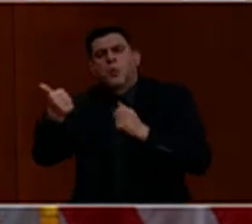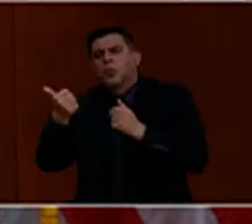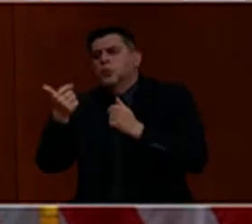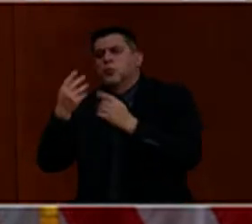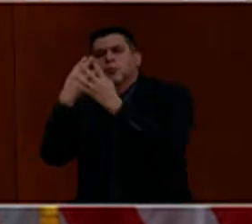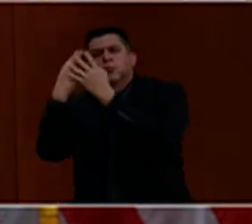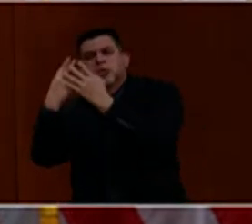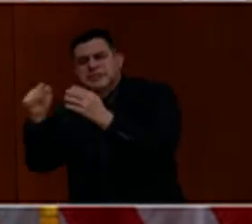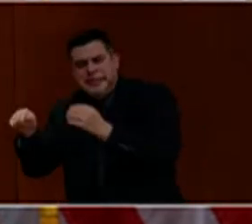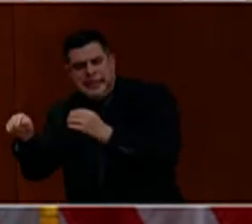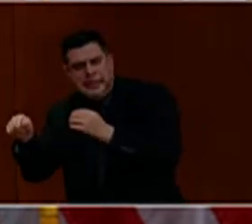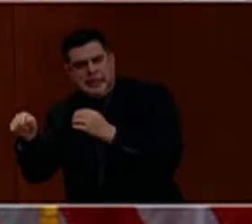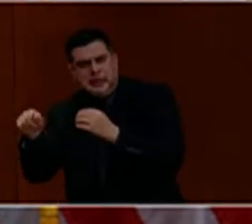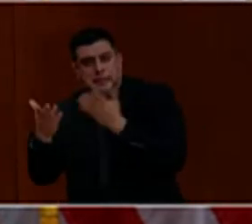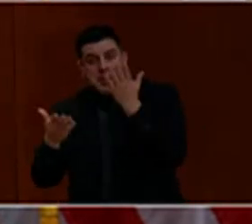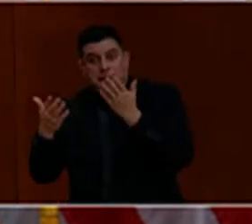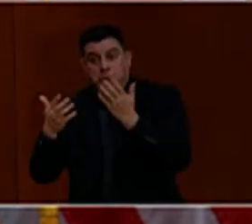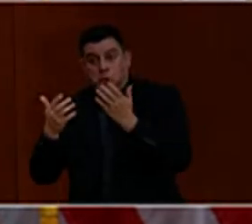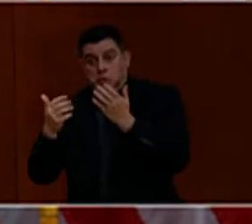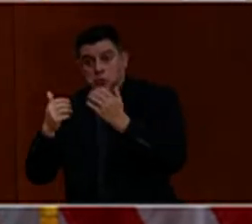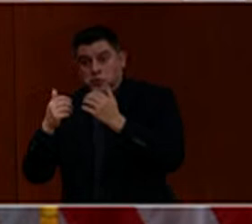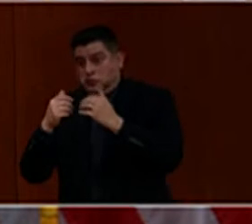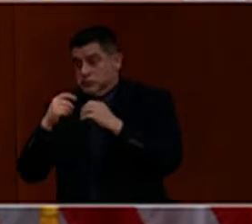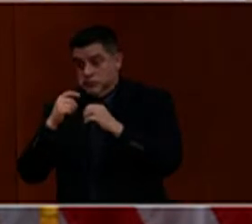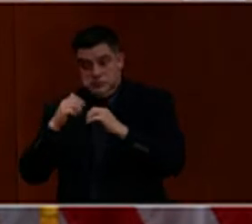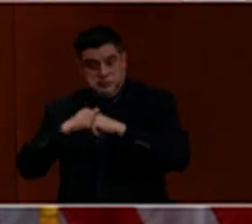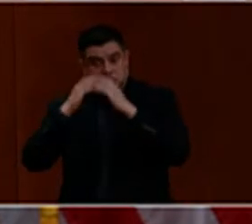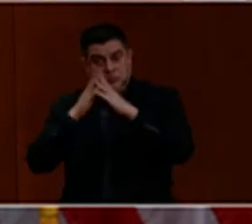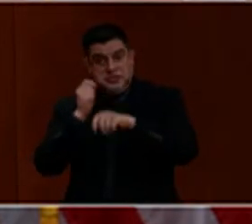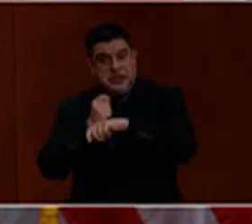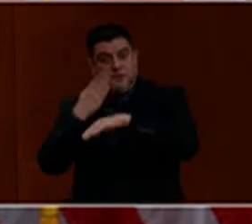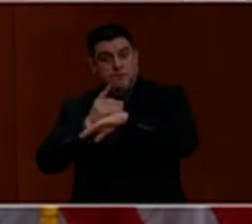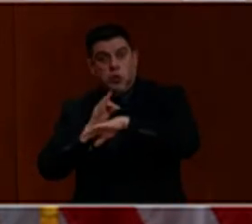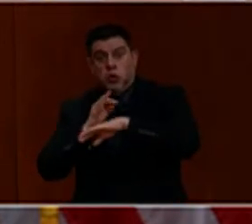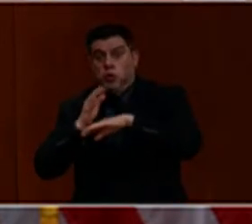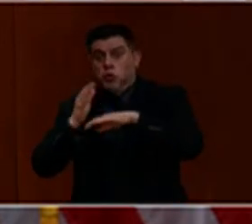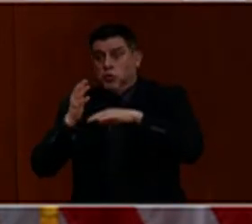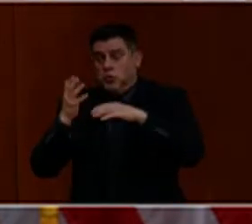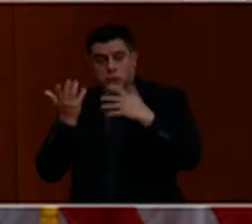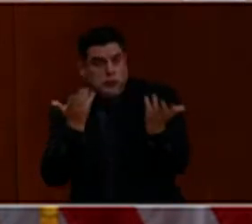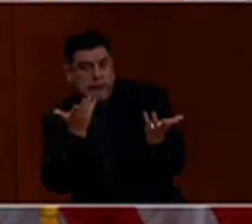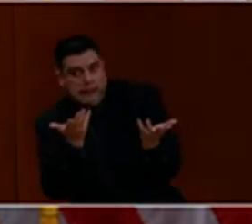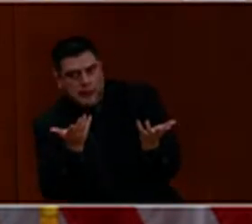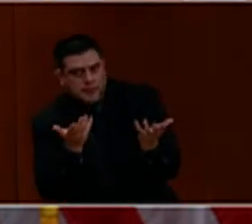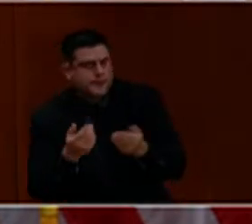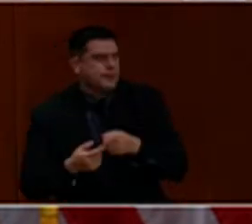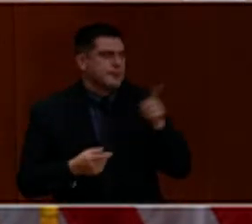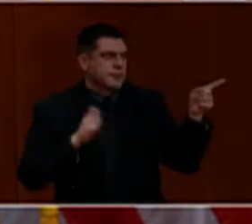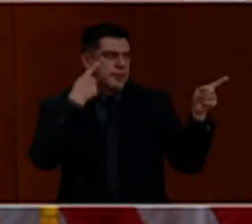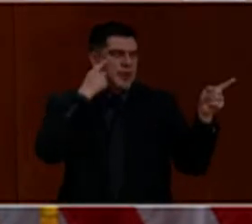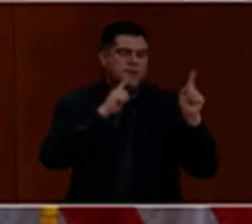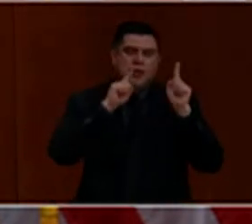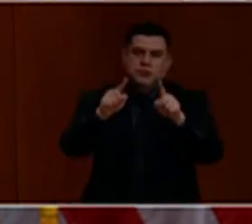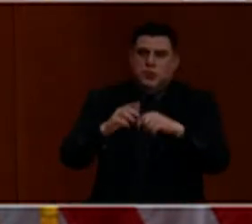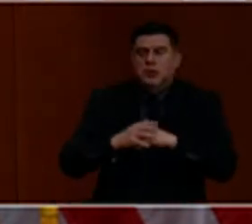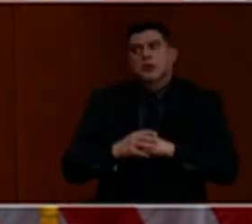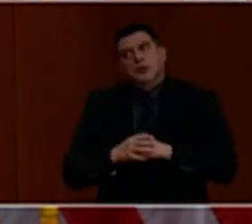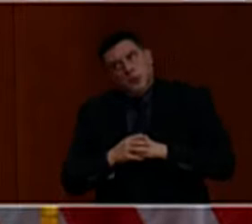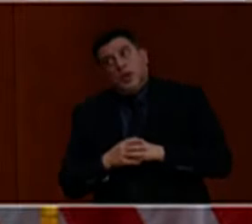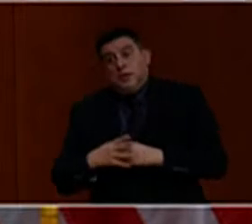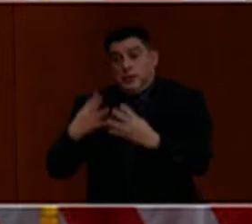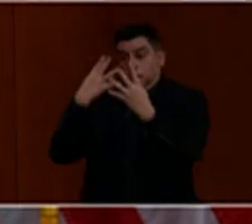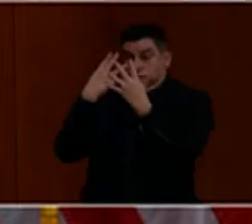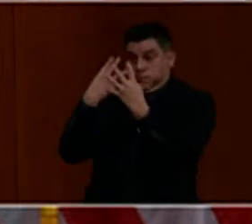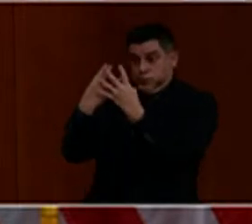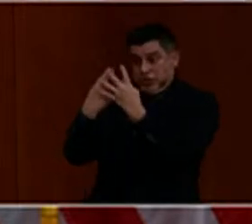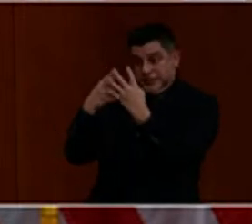force, might you consider in prisons? Well, I think obviously when you're talking about a prison, you're talking about a different. There's a